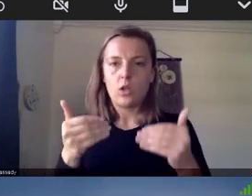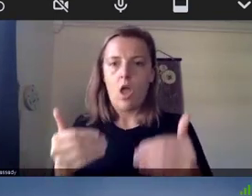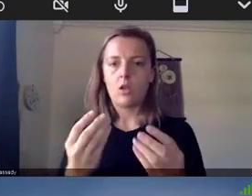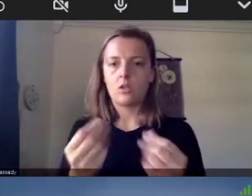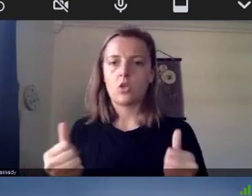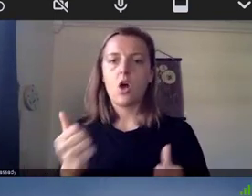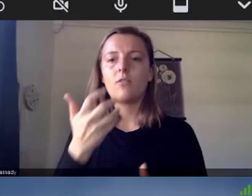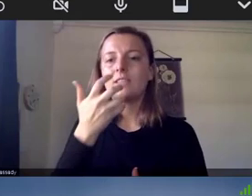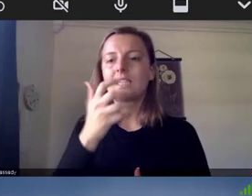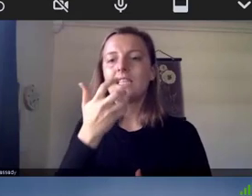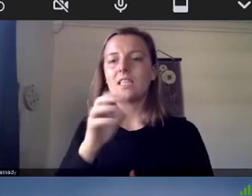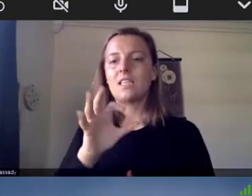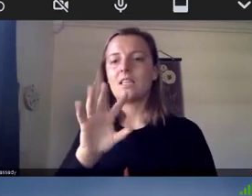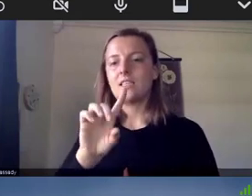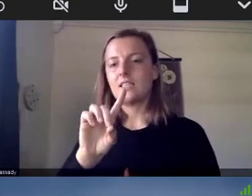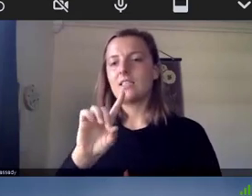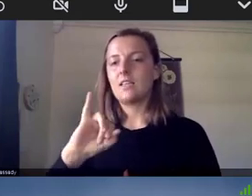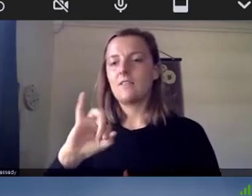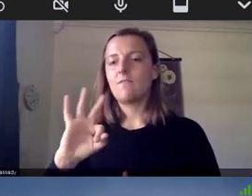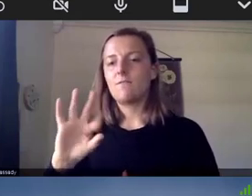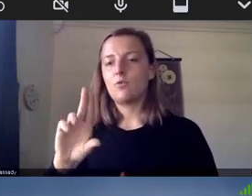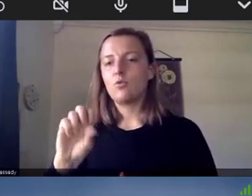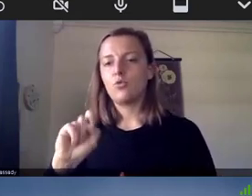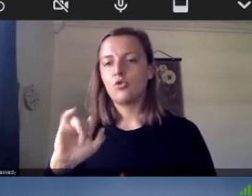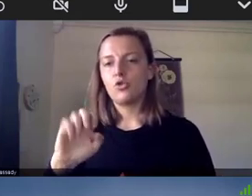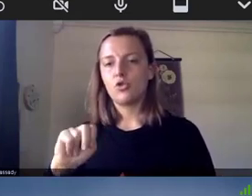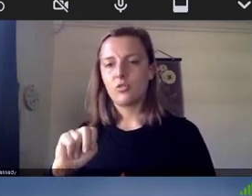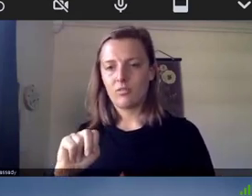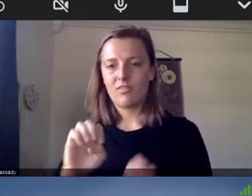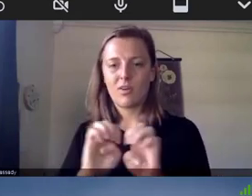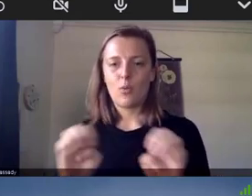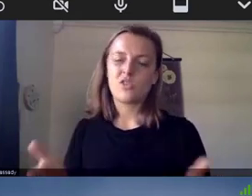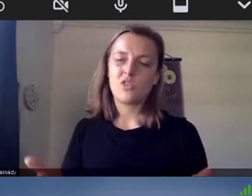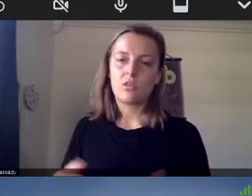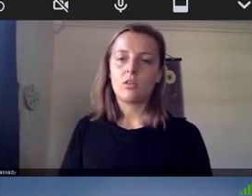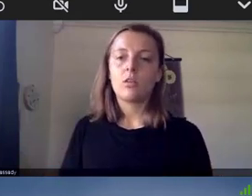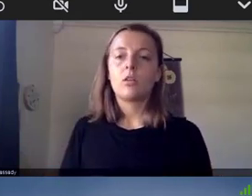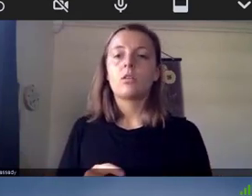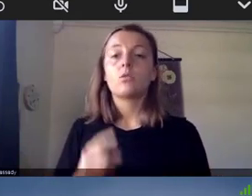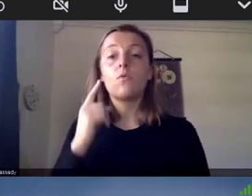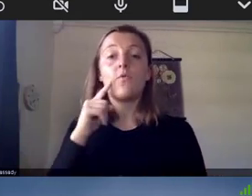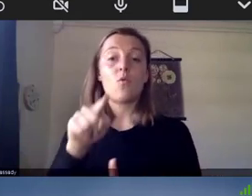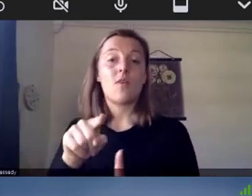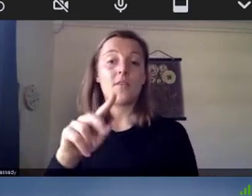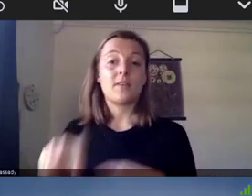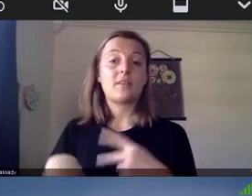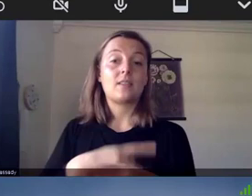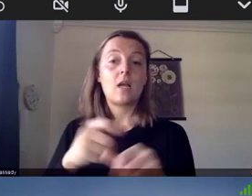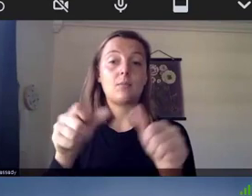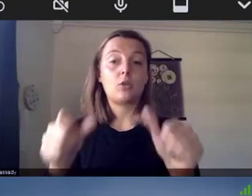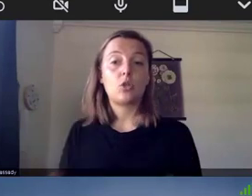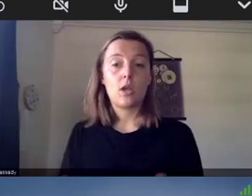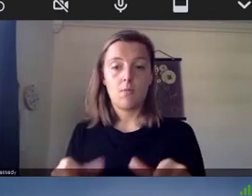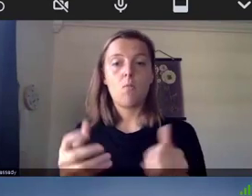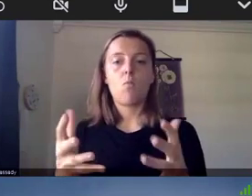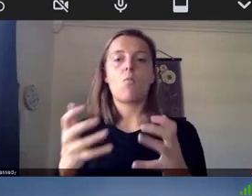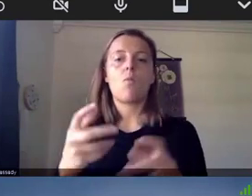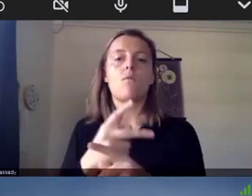might just be able to find a characteristic resistance for that kind of shape. And then we can find